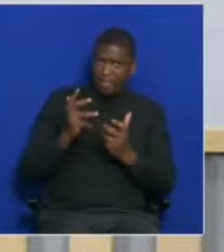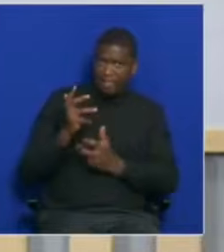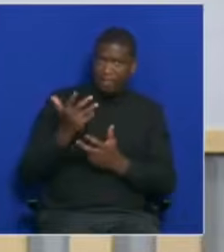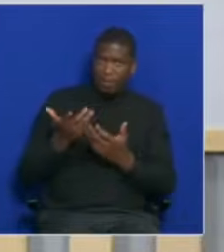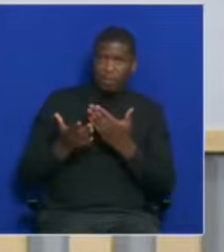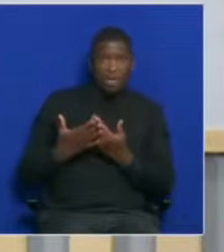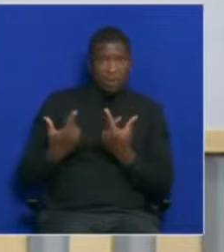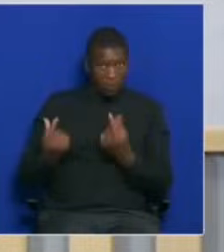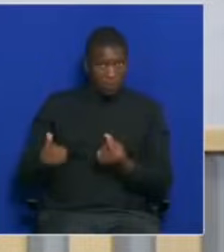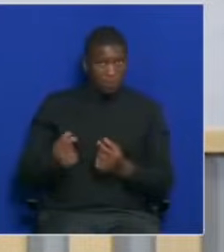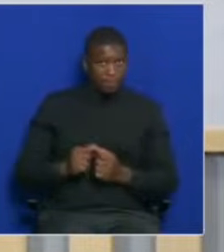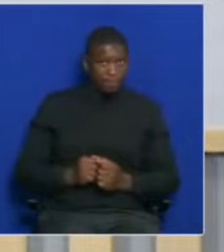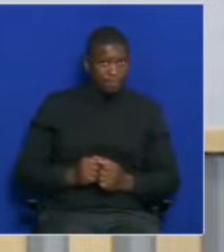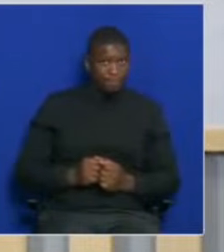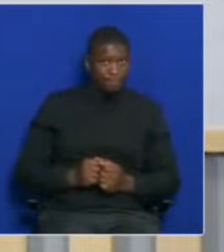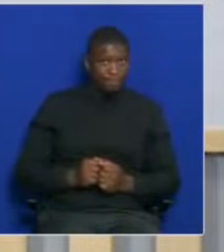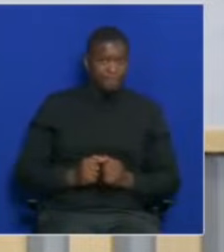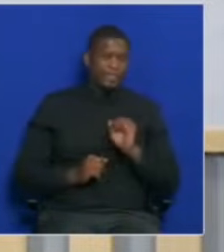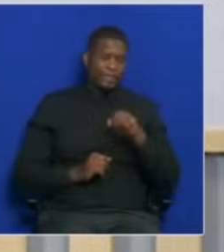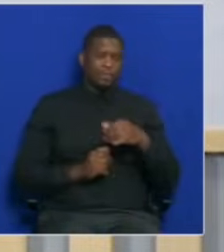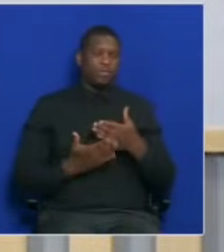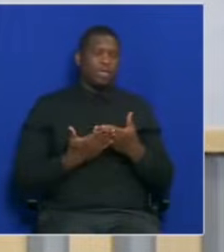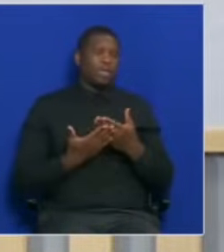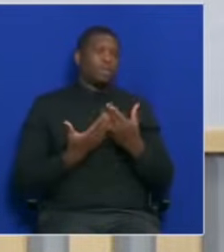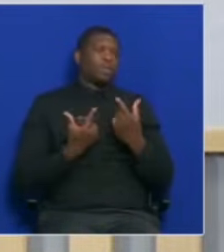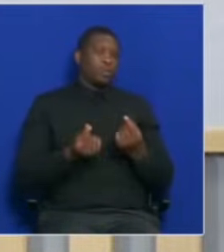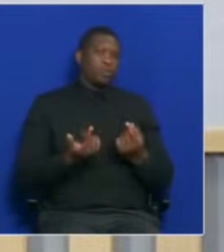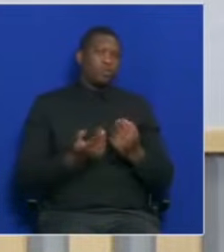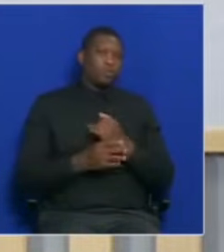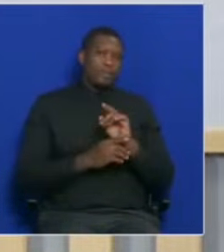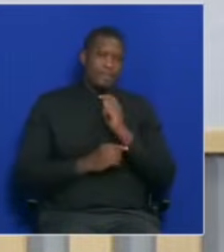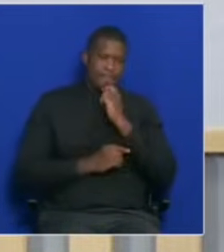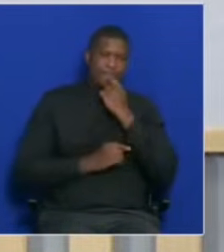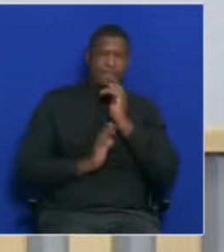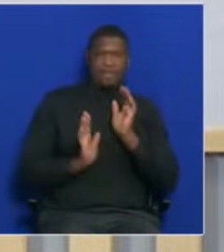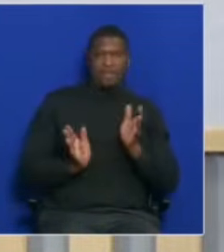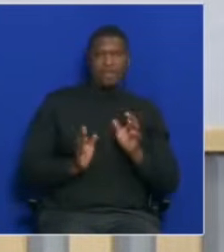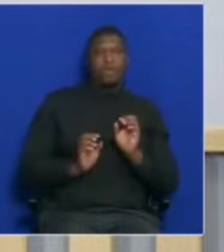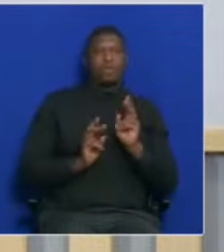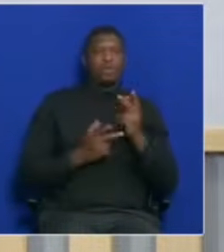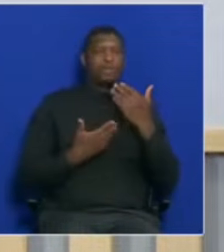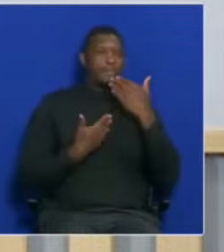her. Nothing stopped me saying it, and I didn't say it. Okay, thank you.